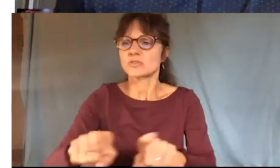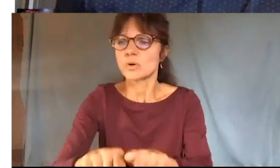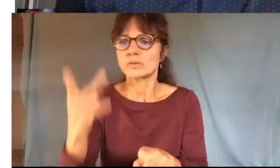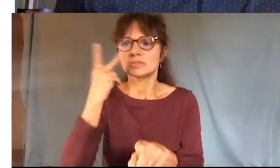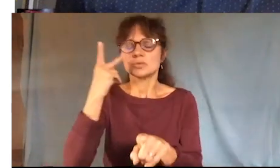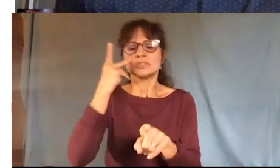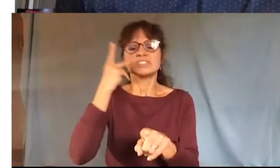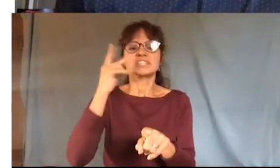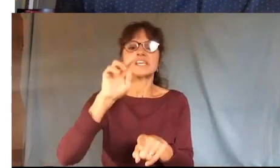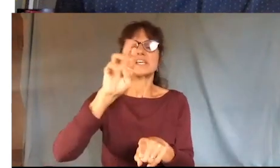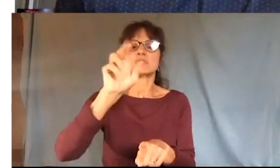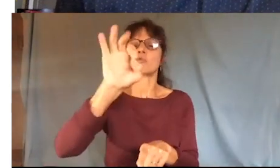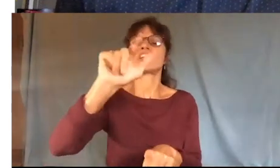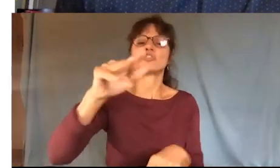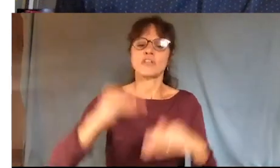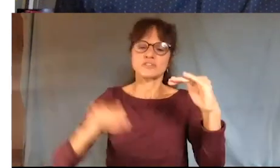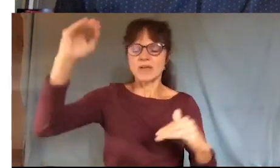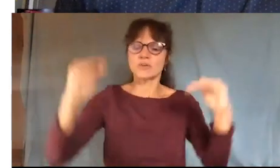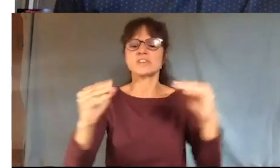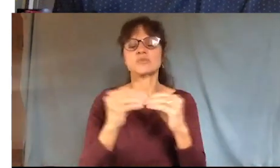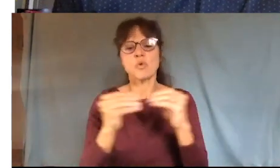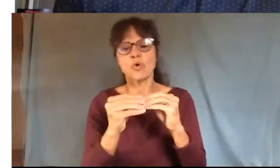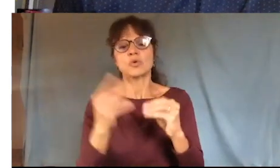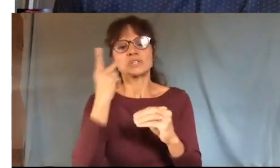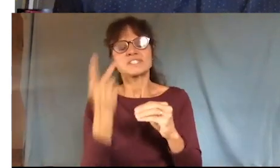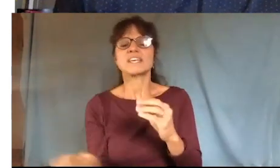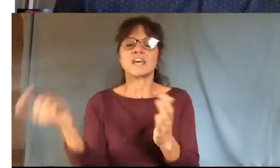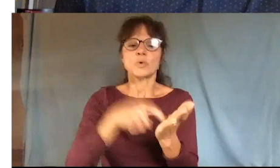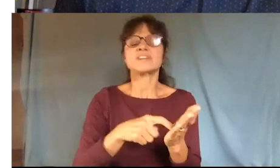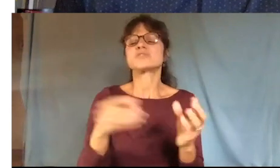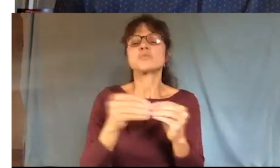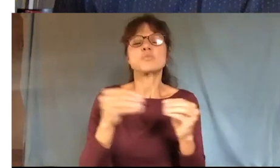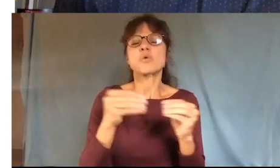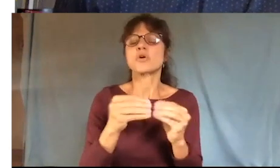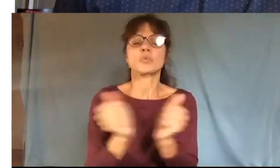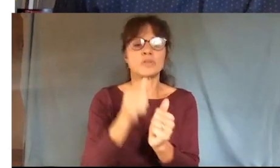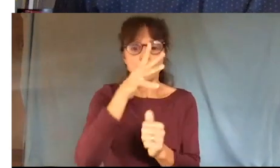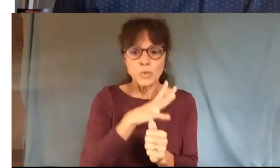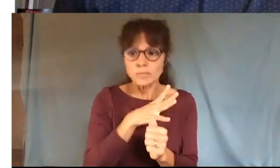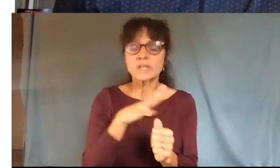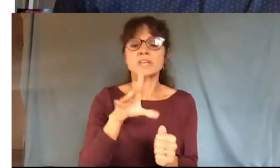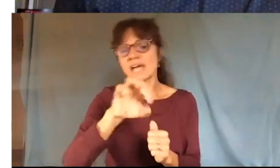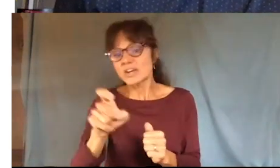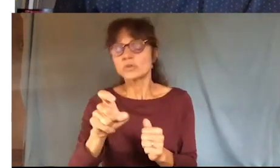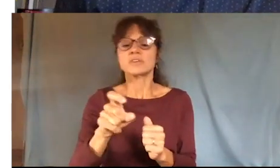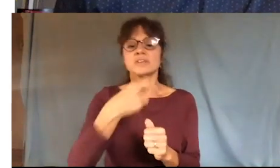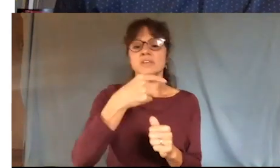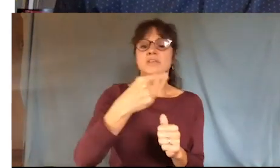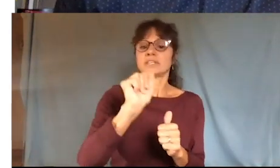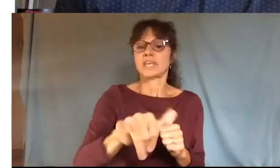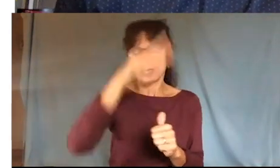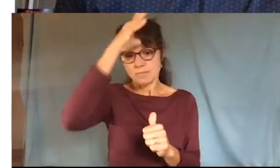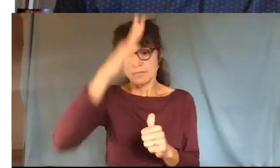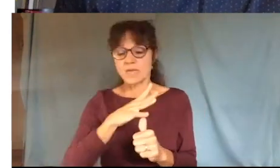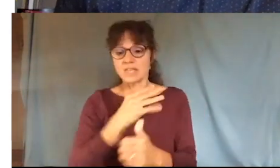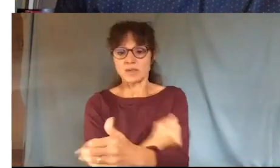racial disparities that are going to increase. We're also going to witness an increase in diagnoses among women, substance users, and gay men. And it's problematic